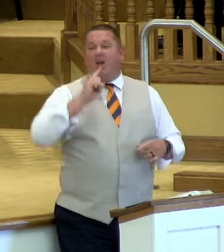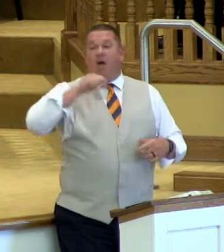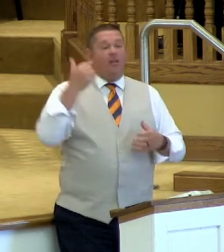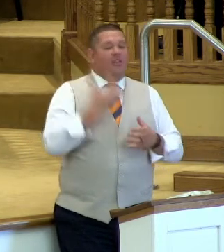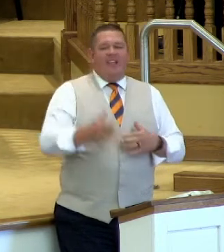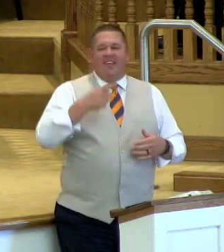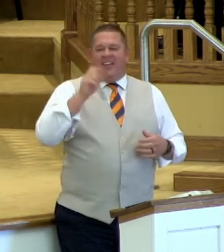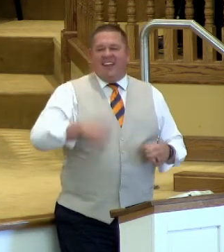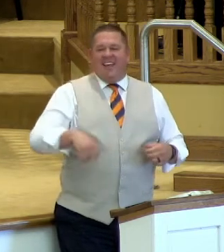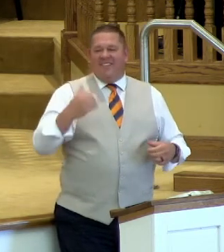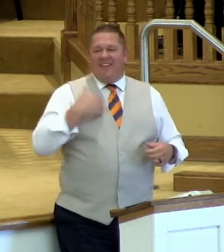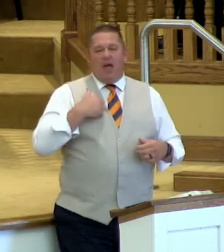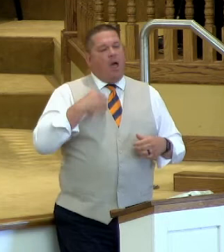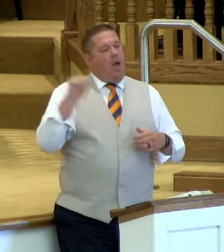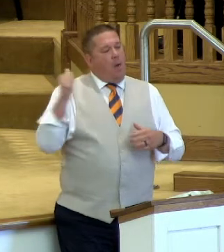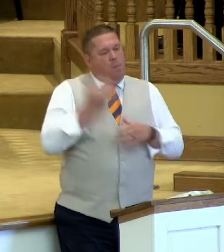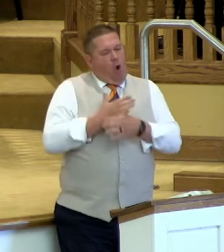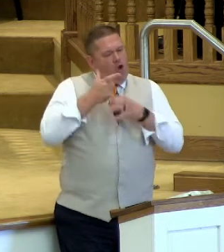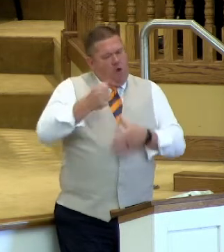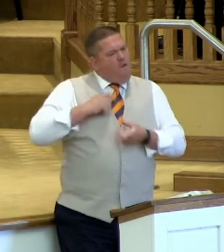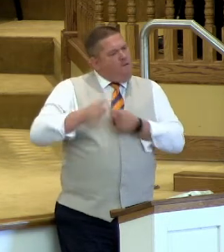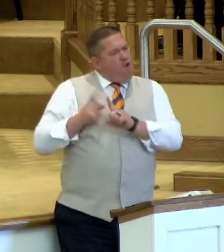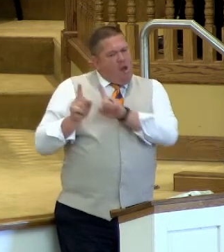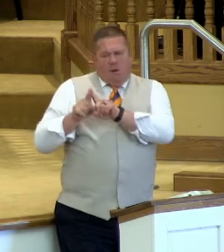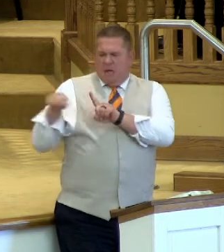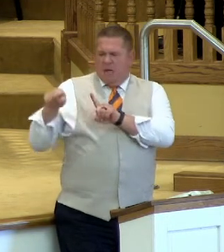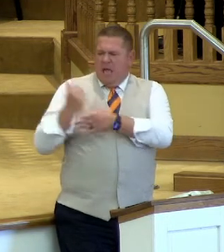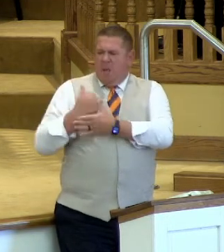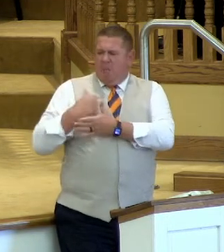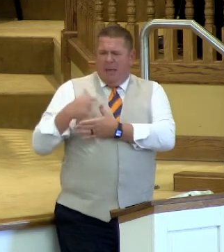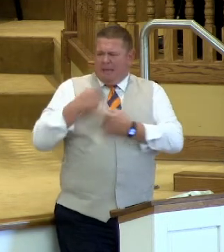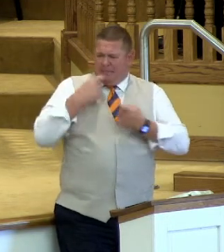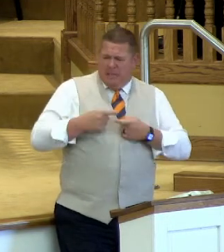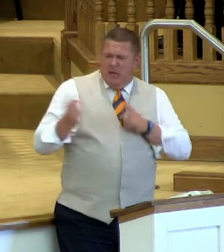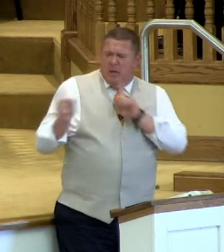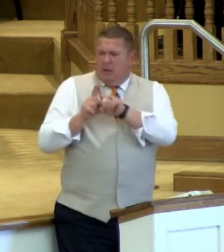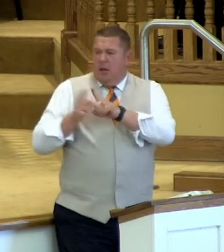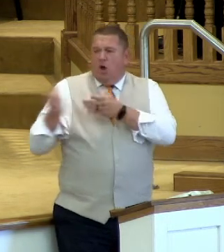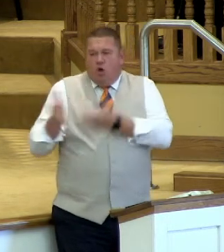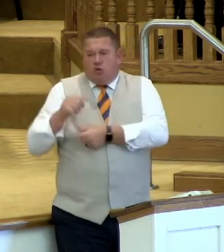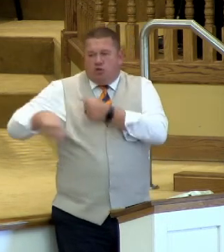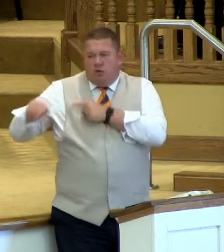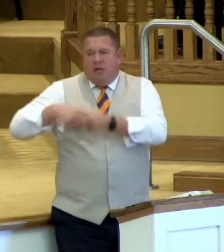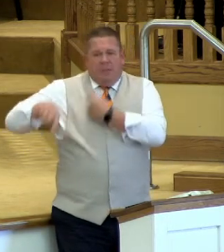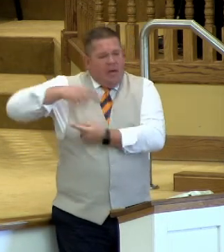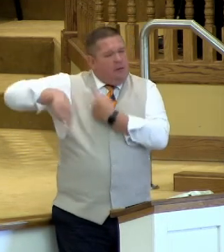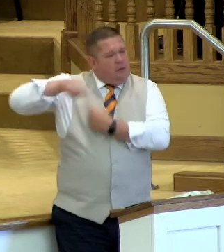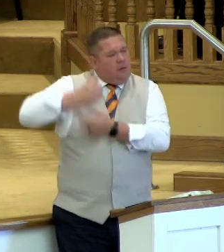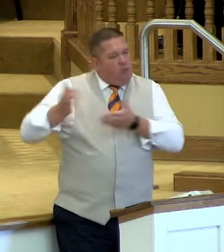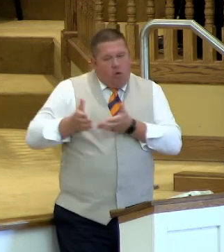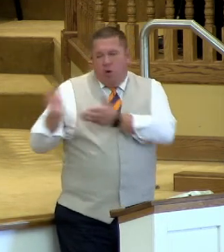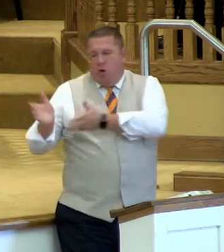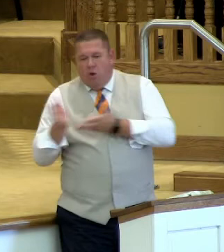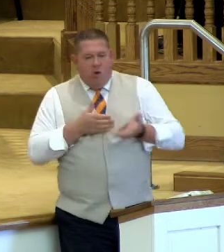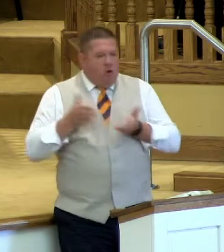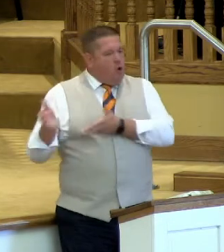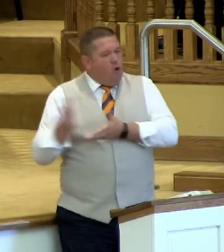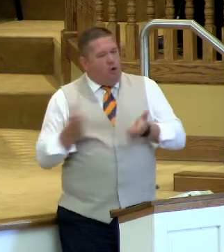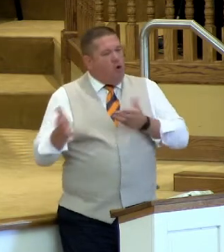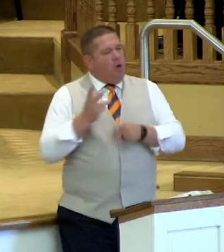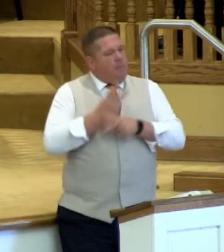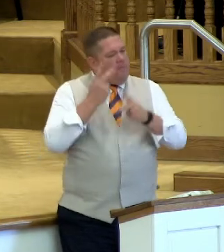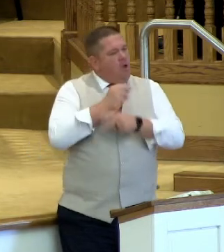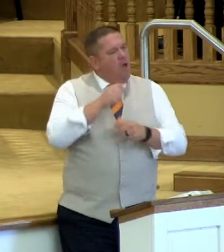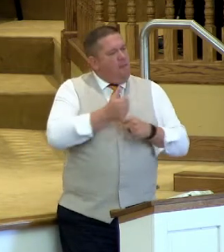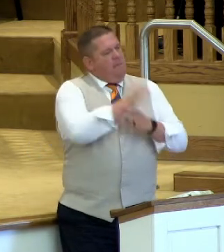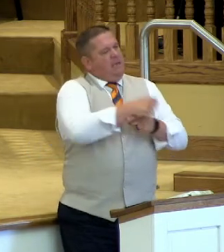thing. You can have an accountability partner. You can talk to someone about your sin. You can try, if you really are serious about getting rid of it, you can talk to someone and figure it